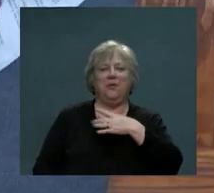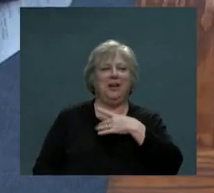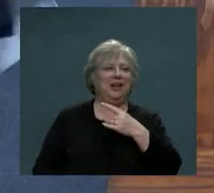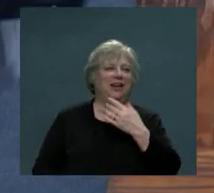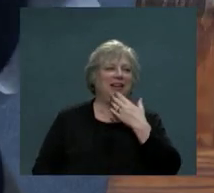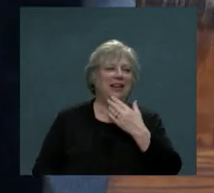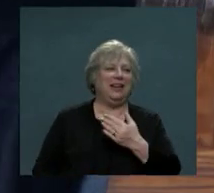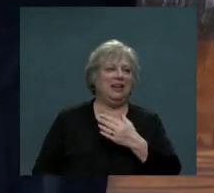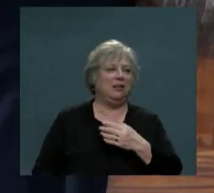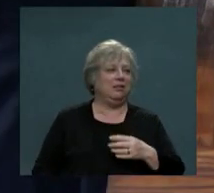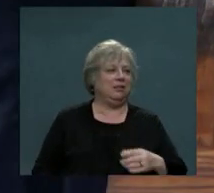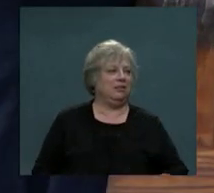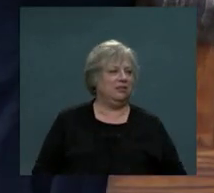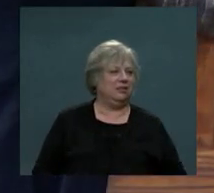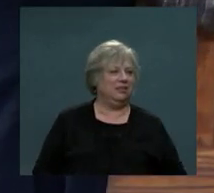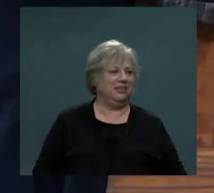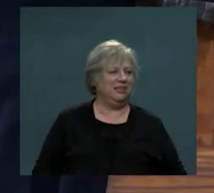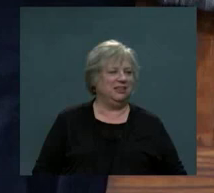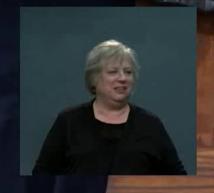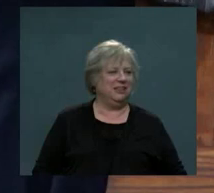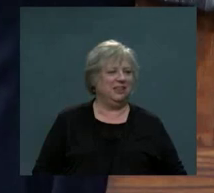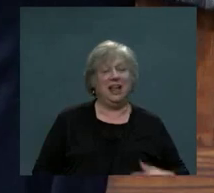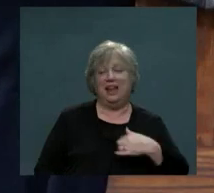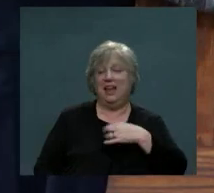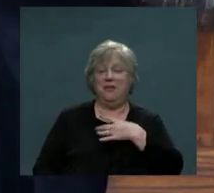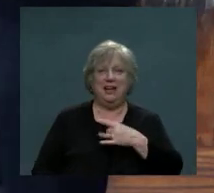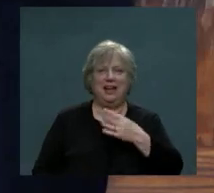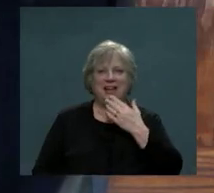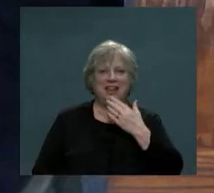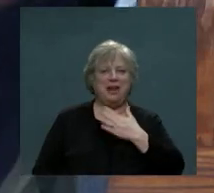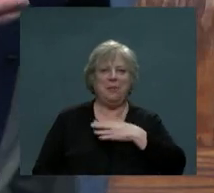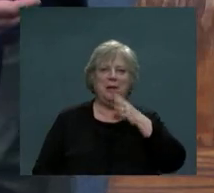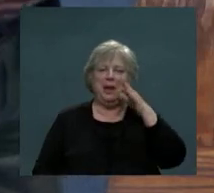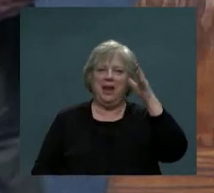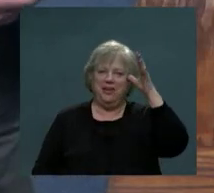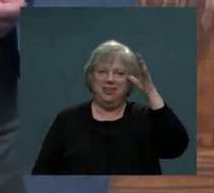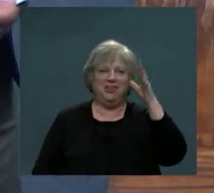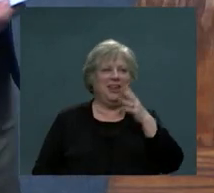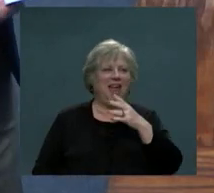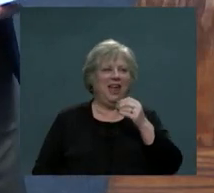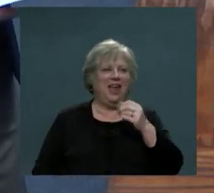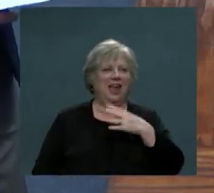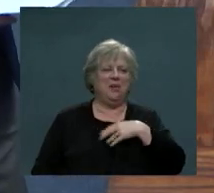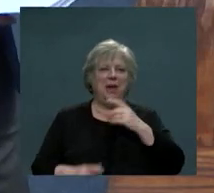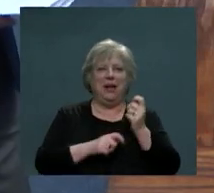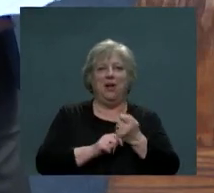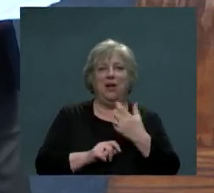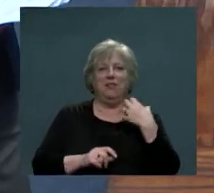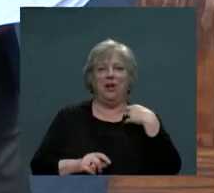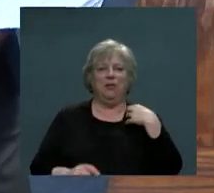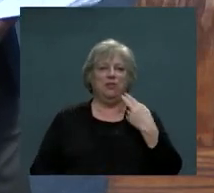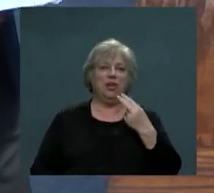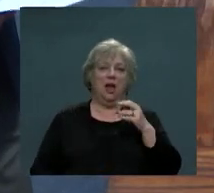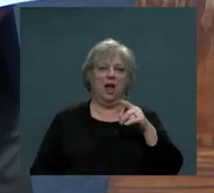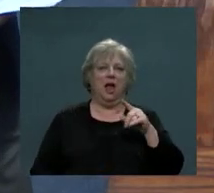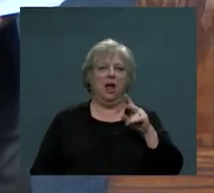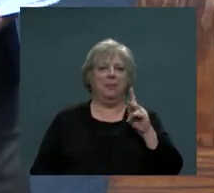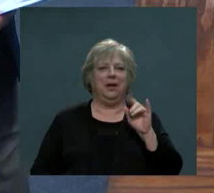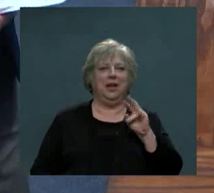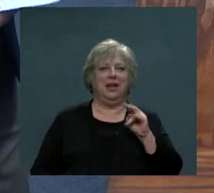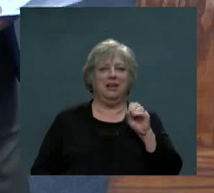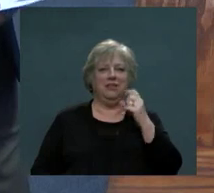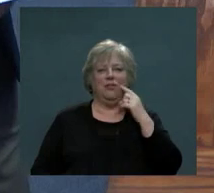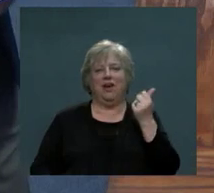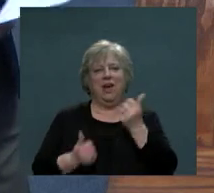to thank. Just talking. Okay. I would like to thank my parents and my golf coach, Coach Hopkins, for everything